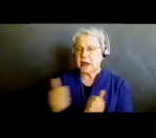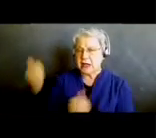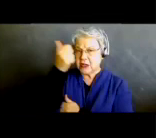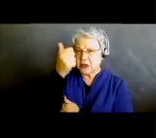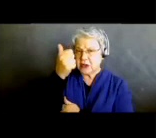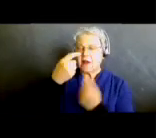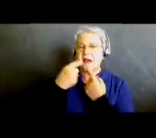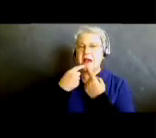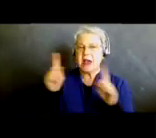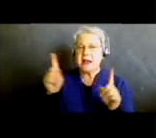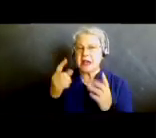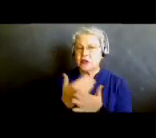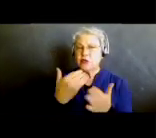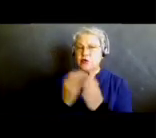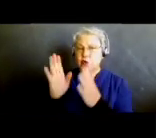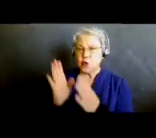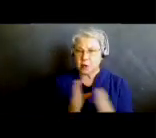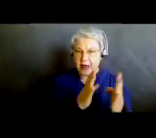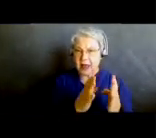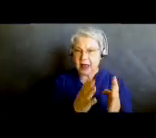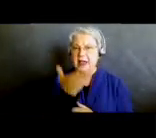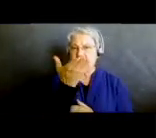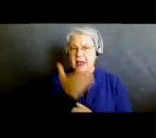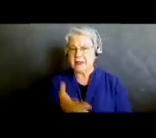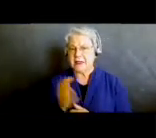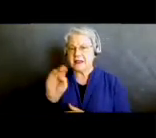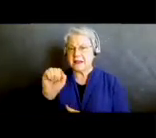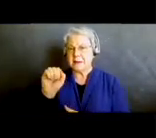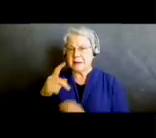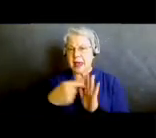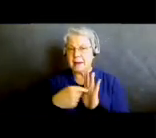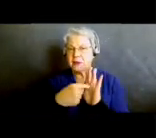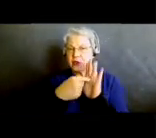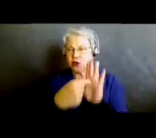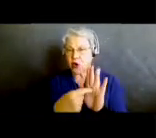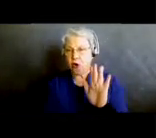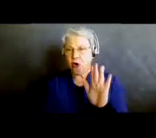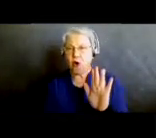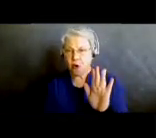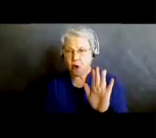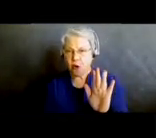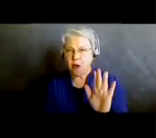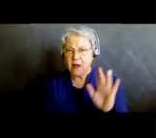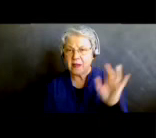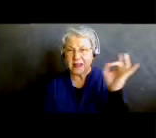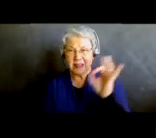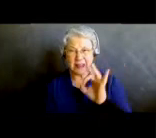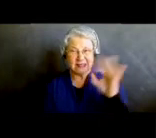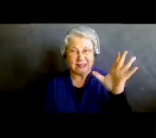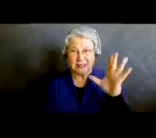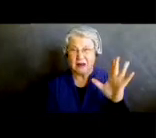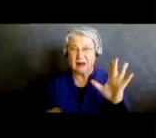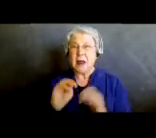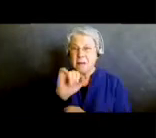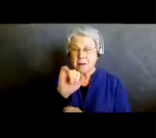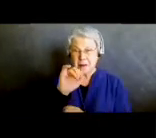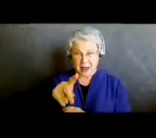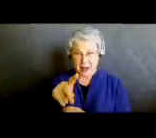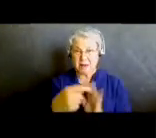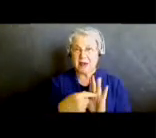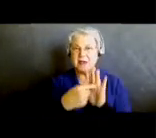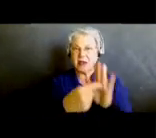1994 strategic plan. And this is a map showing, sort of infamous map showing the strategic